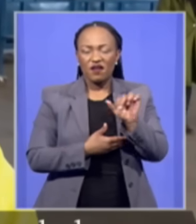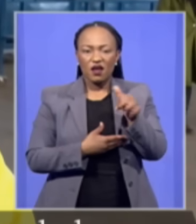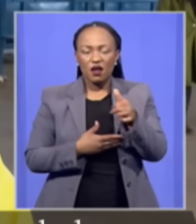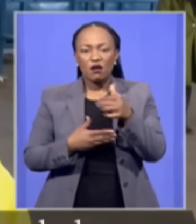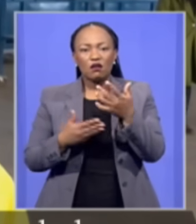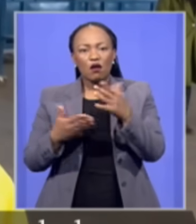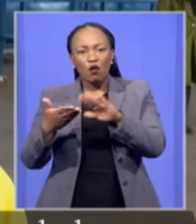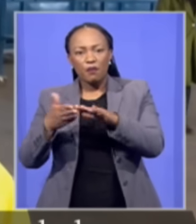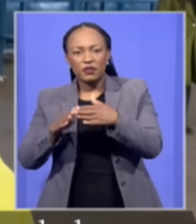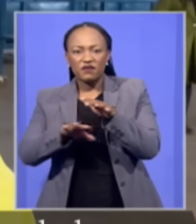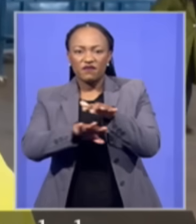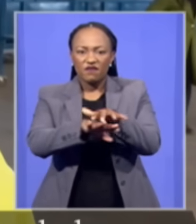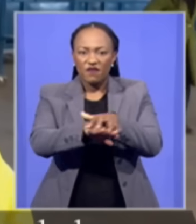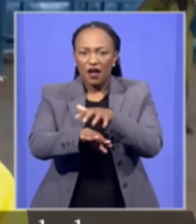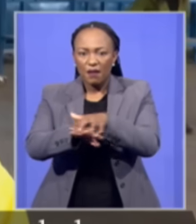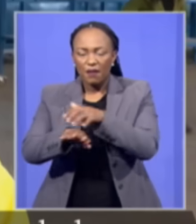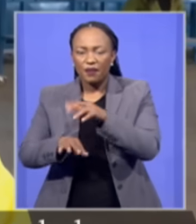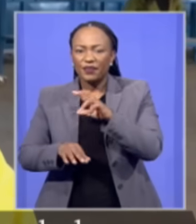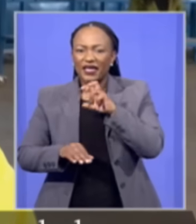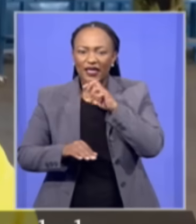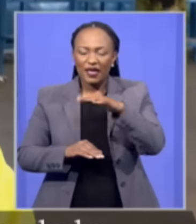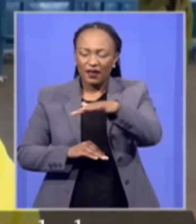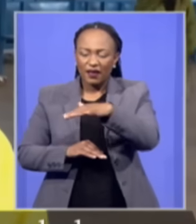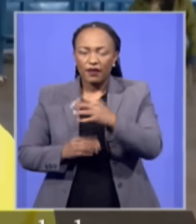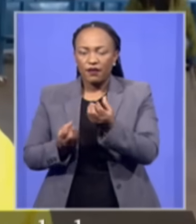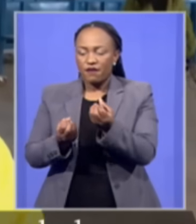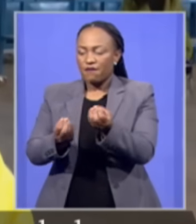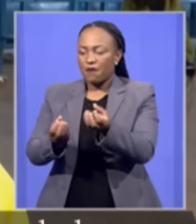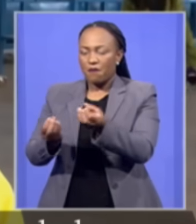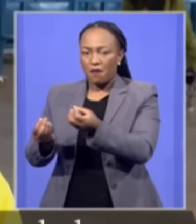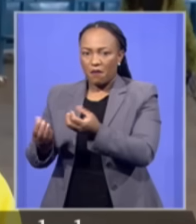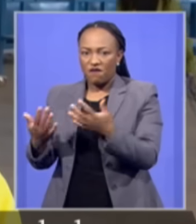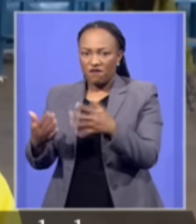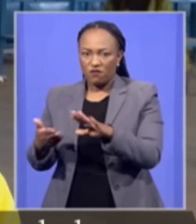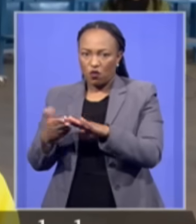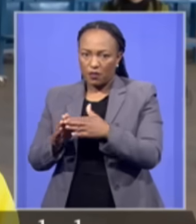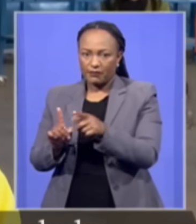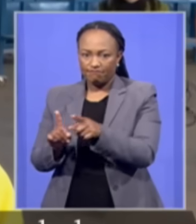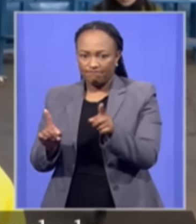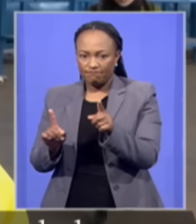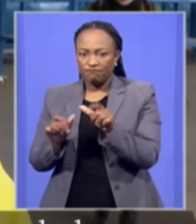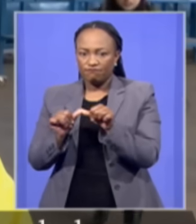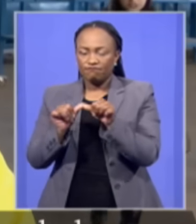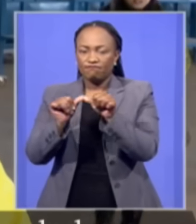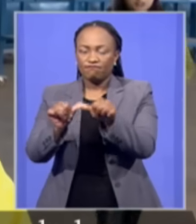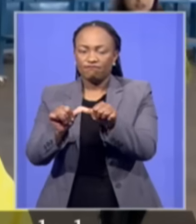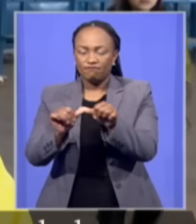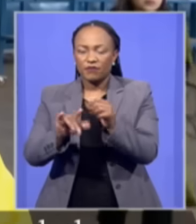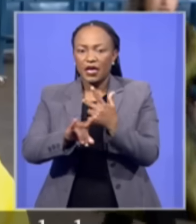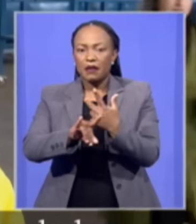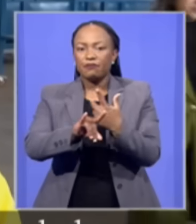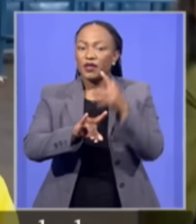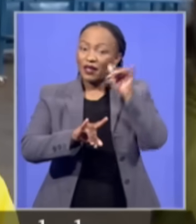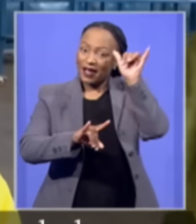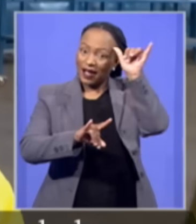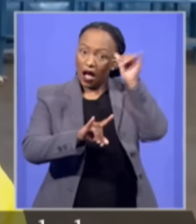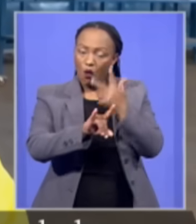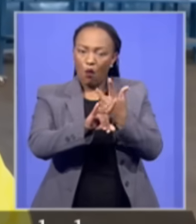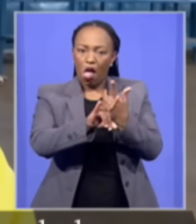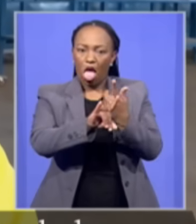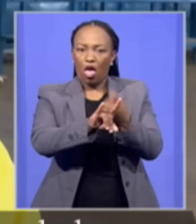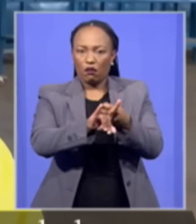farmers le ko bahoshing and all the different traditional communities, so that re kgone ho vaccinate di kgomo and ensure re